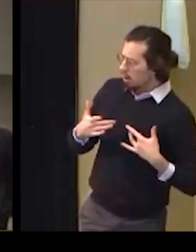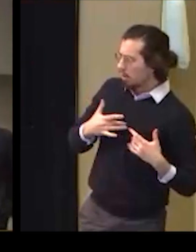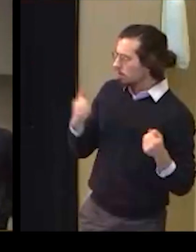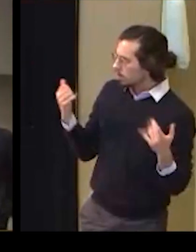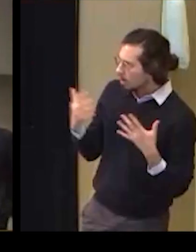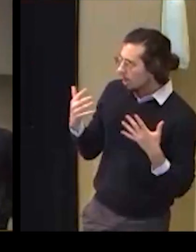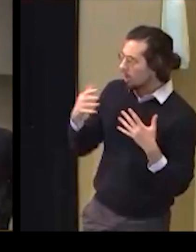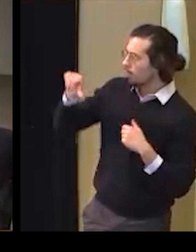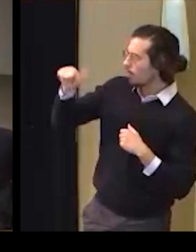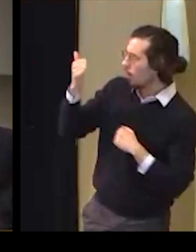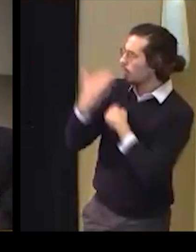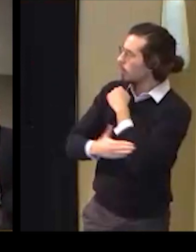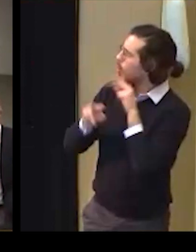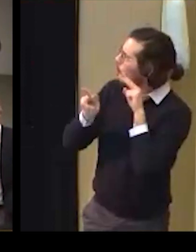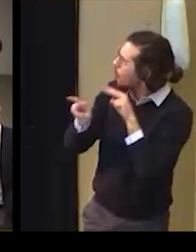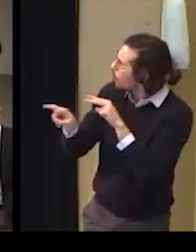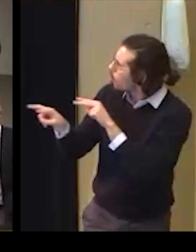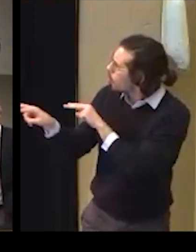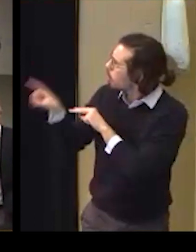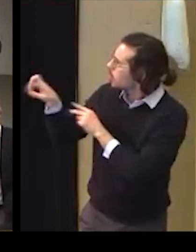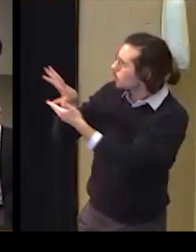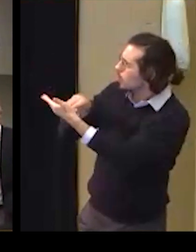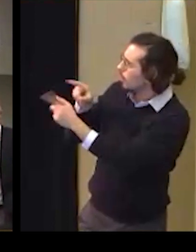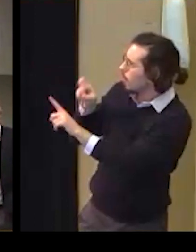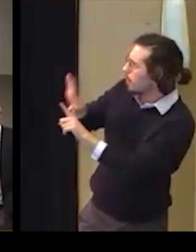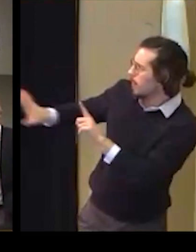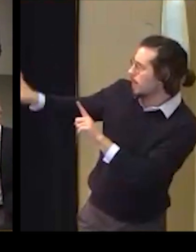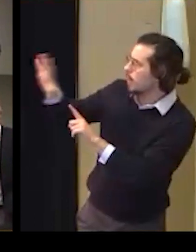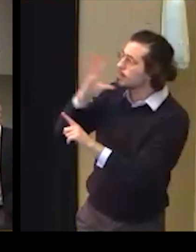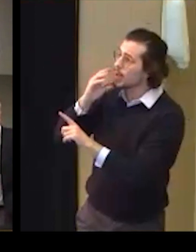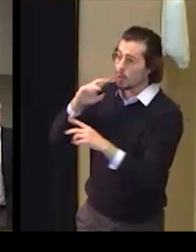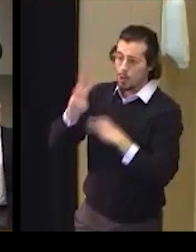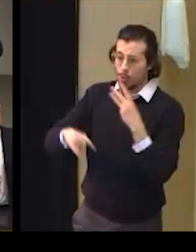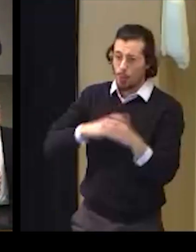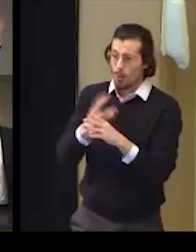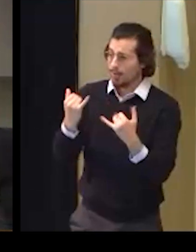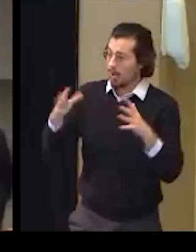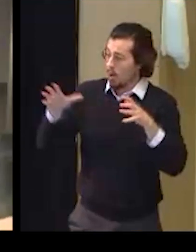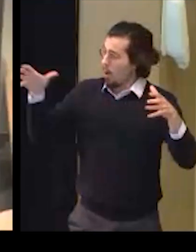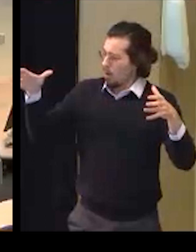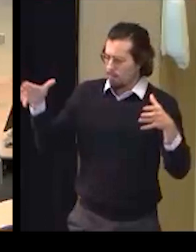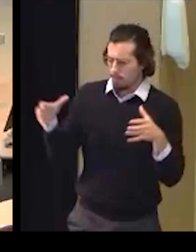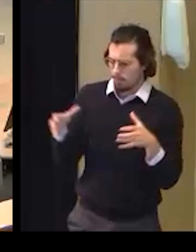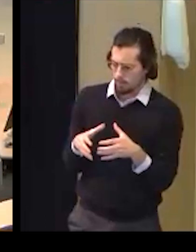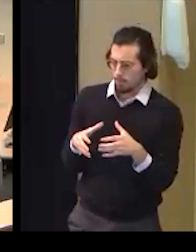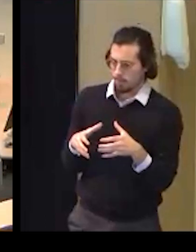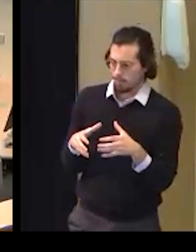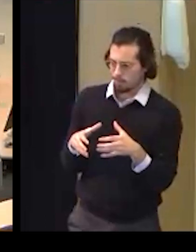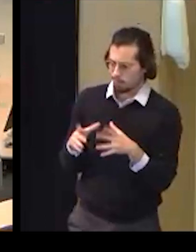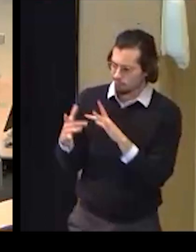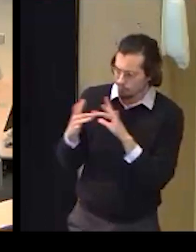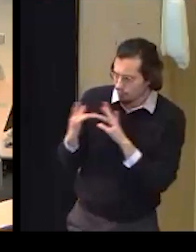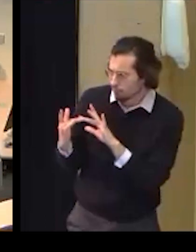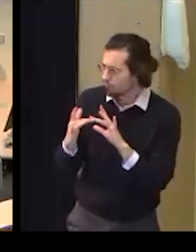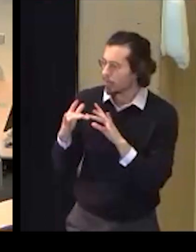to look at other countries' experience. This world is becoming very small. And I think we have unique